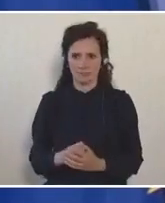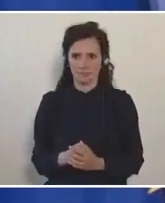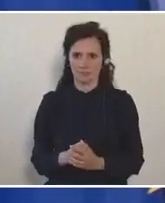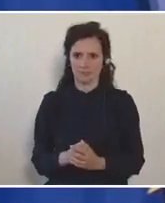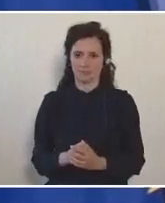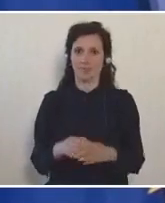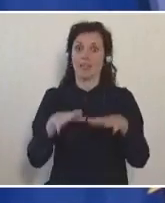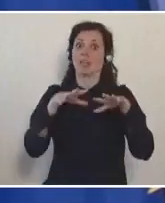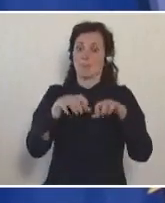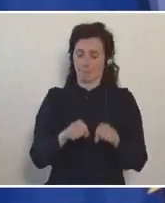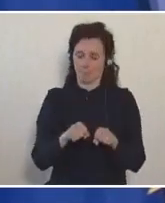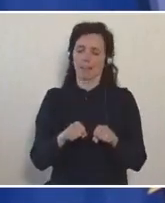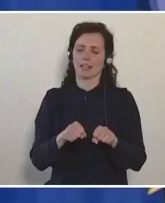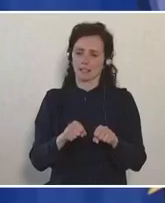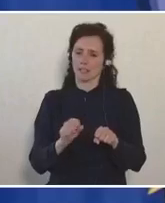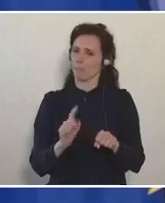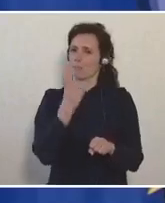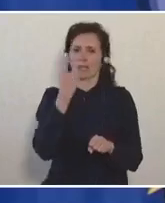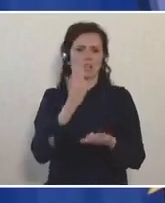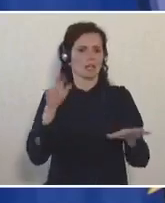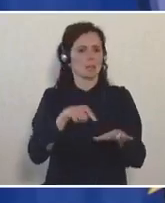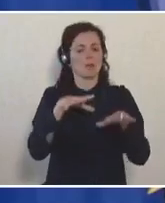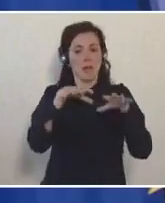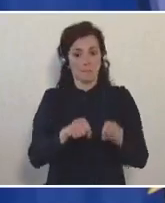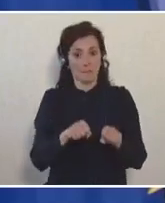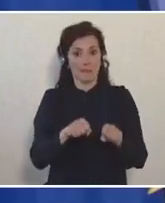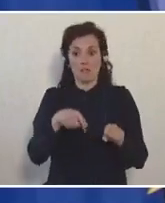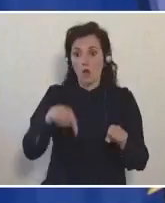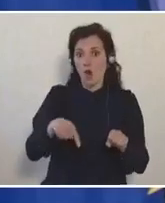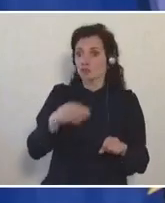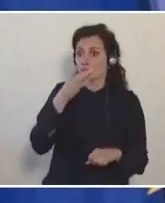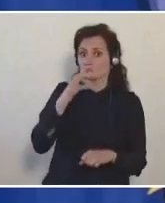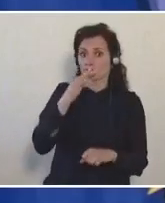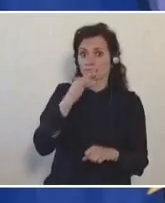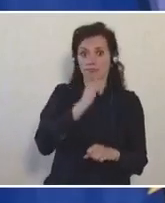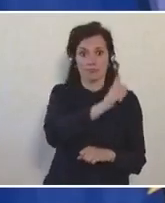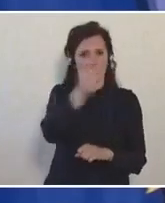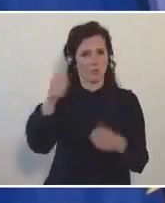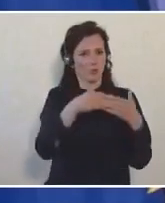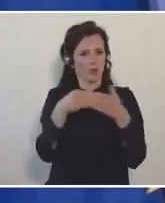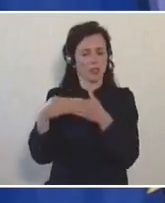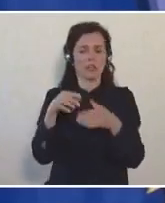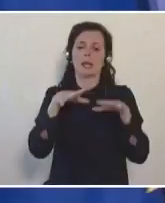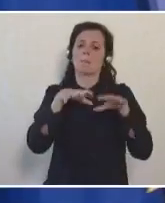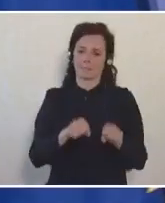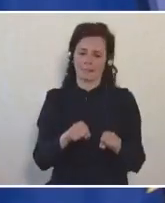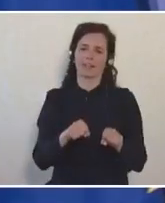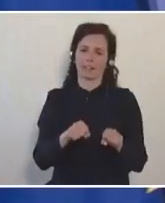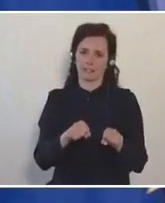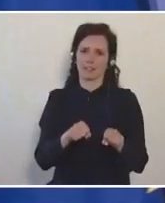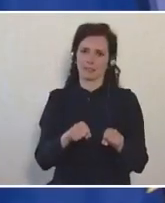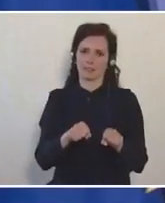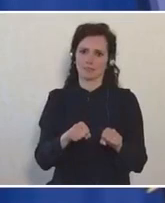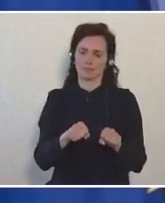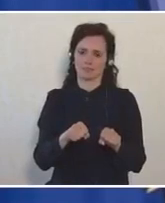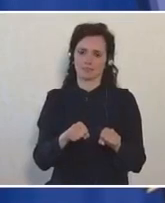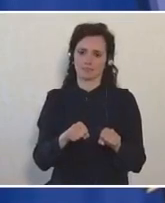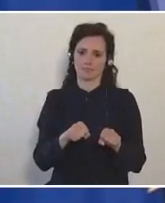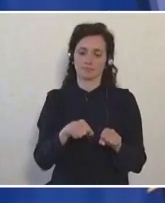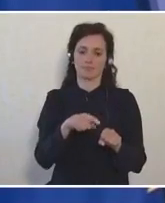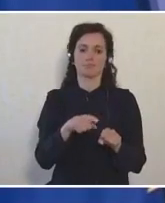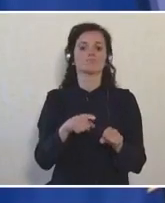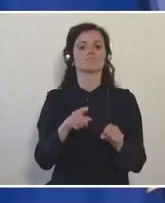been given today. And of course, in preparation of such a G20 summit, we work hard